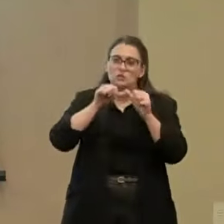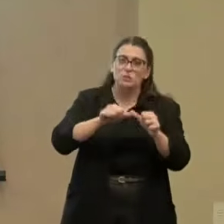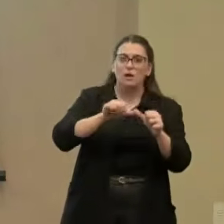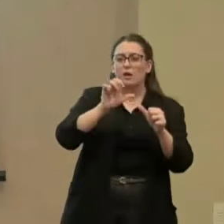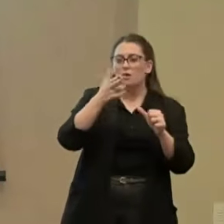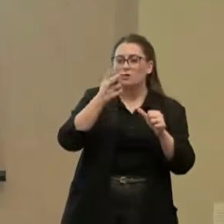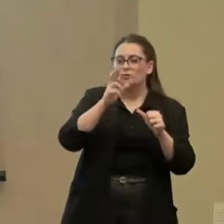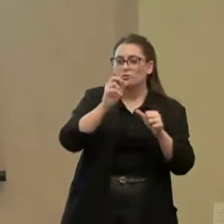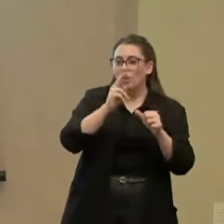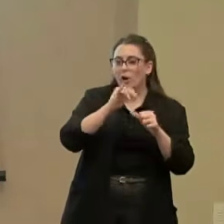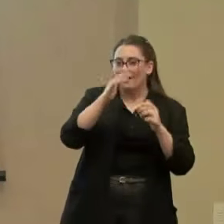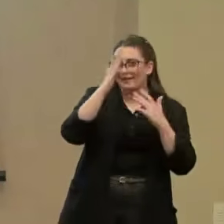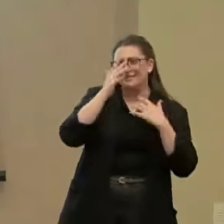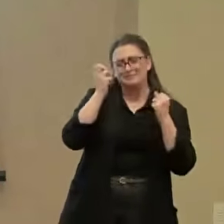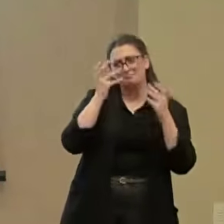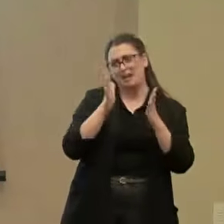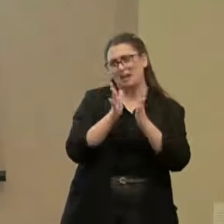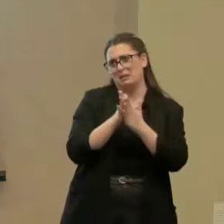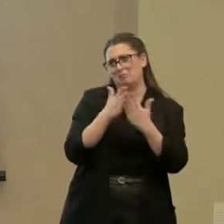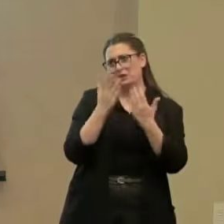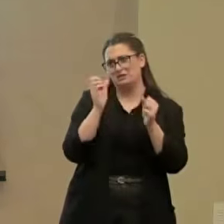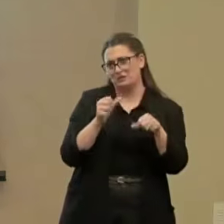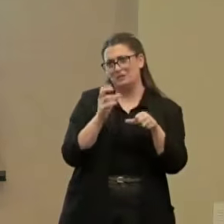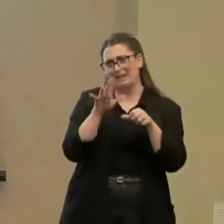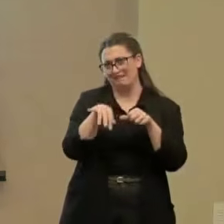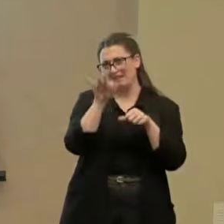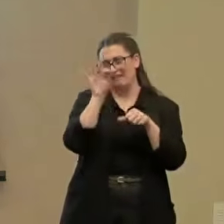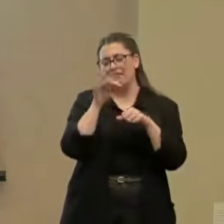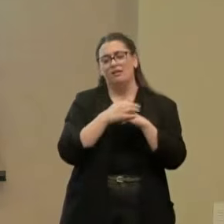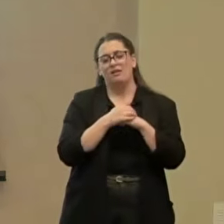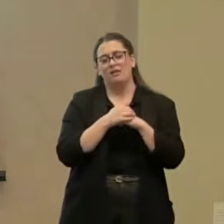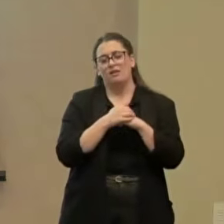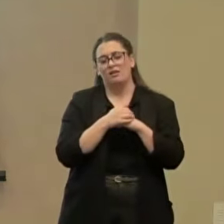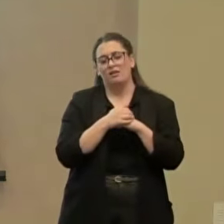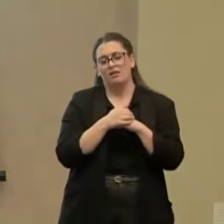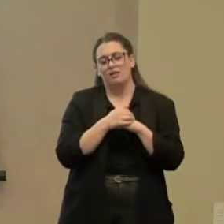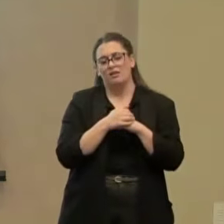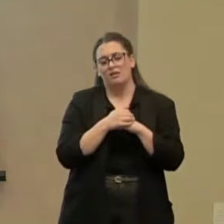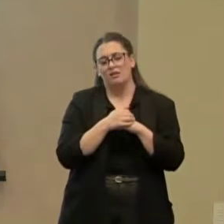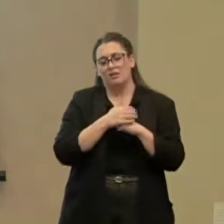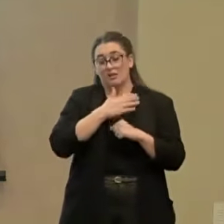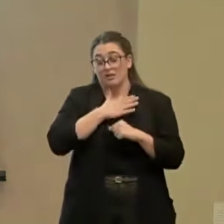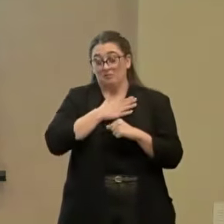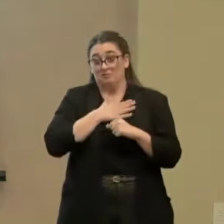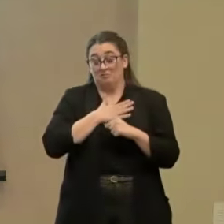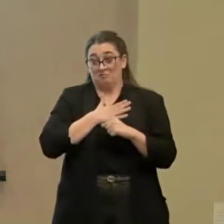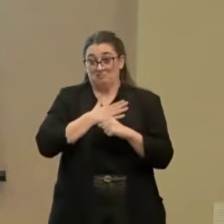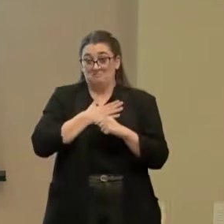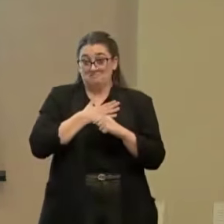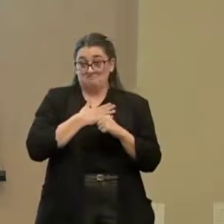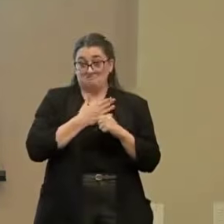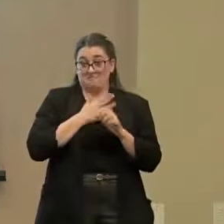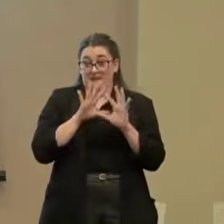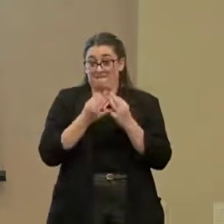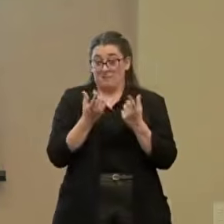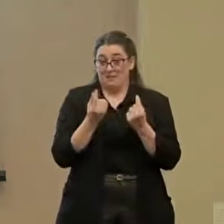some children's books that exist. And for me, I started to buy some of these books. My kids are